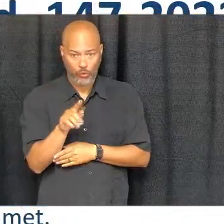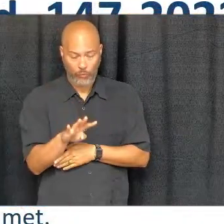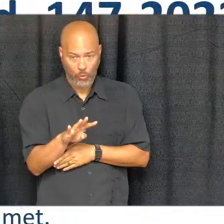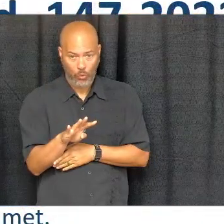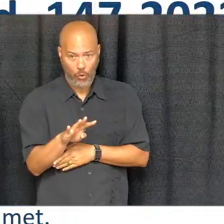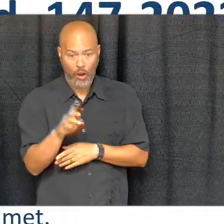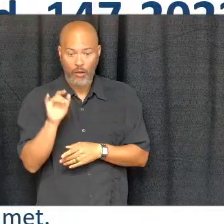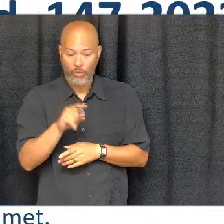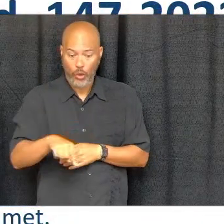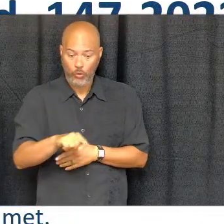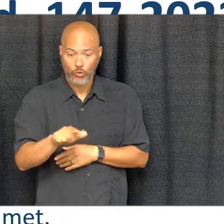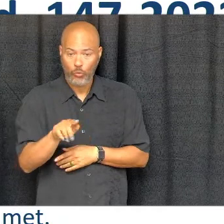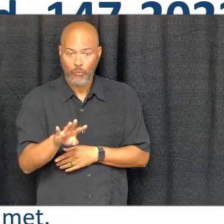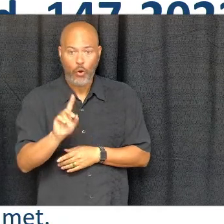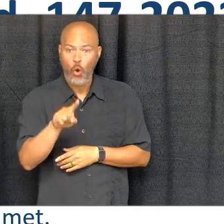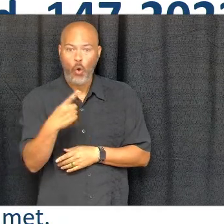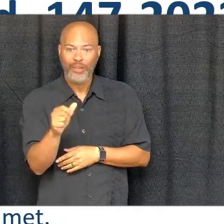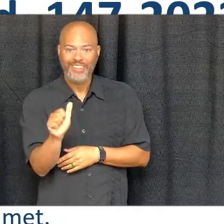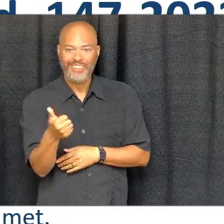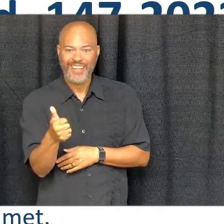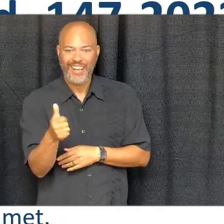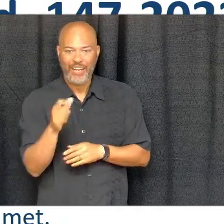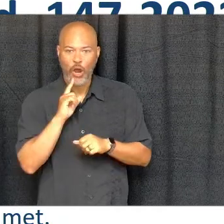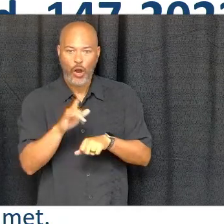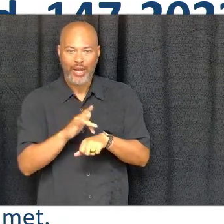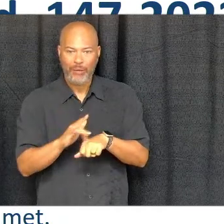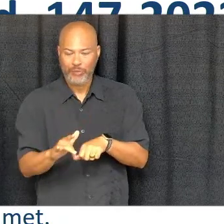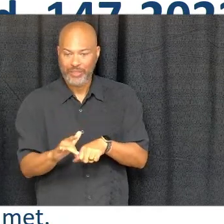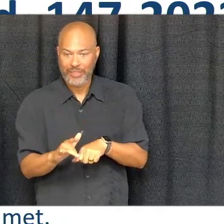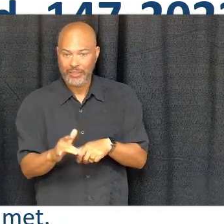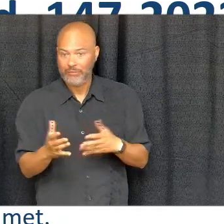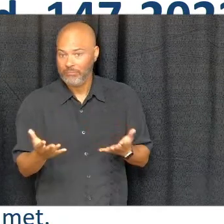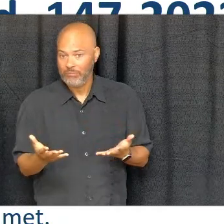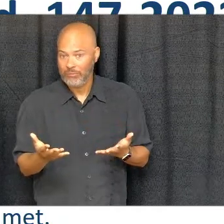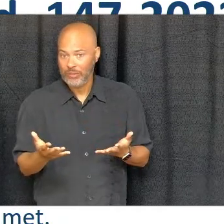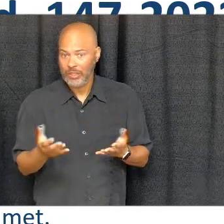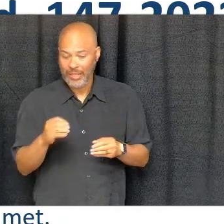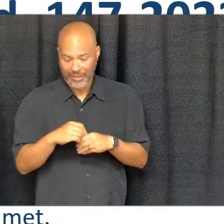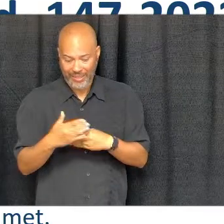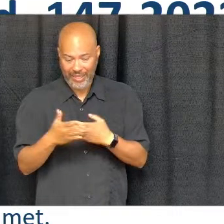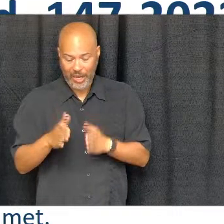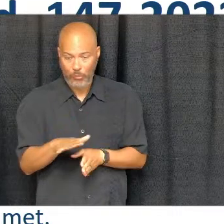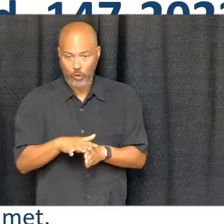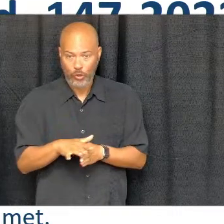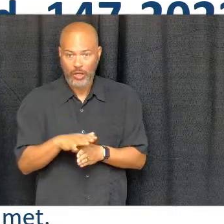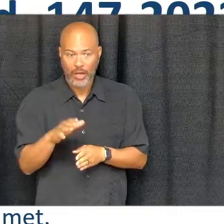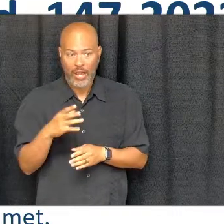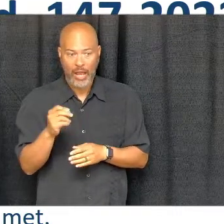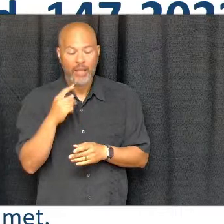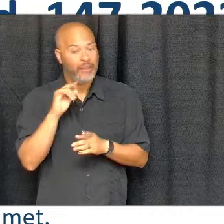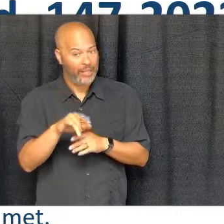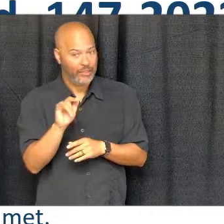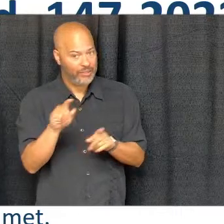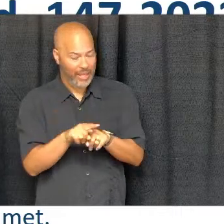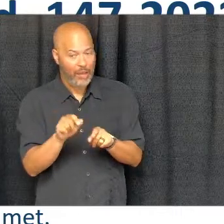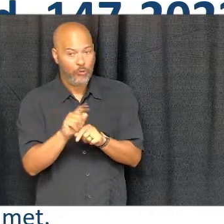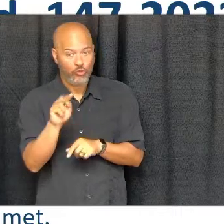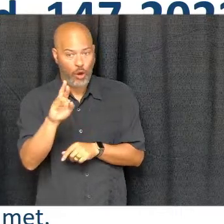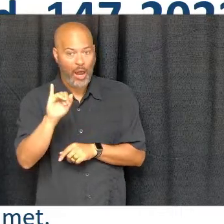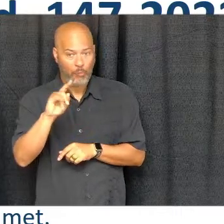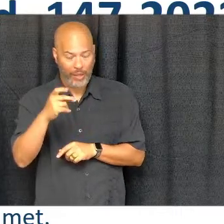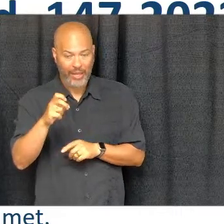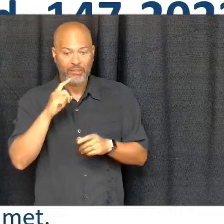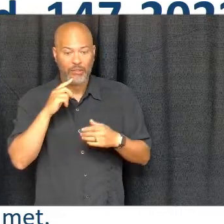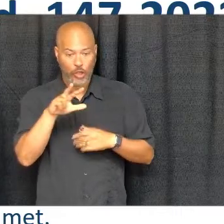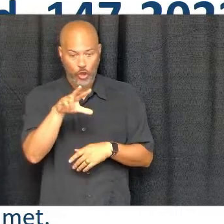Of those 24, only 10 of those lots are vacant in the neighborhood. And same thing with triplex. Under the current rules, there's